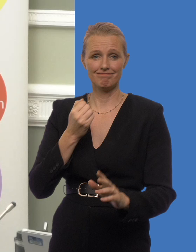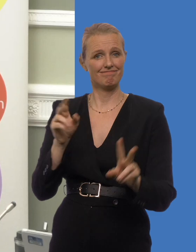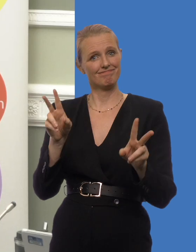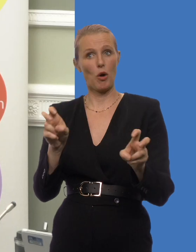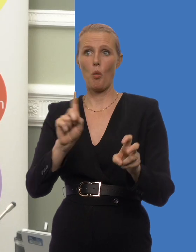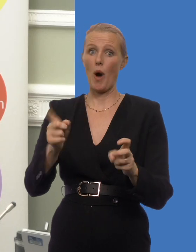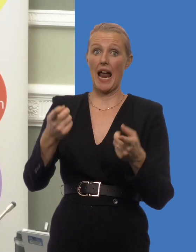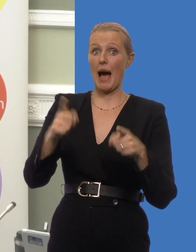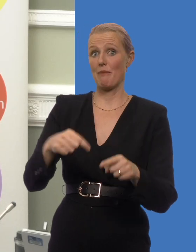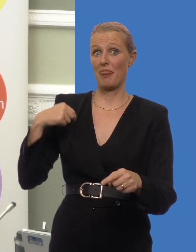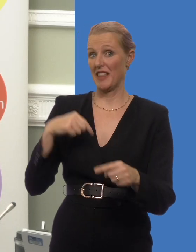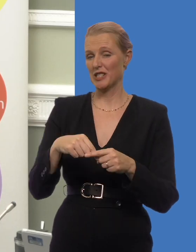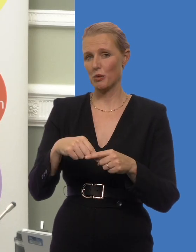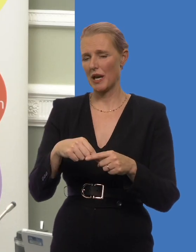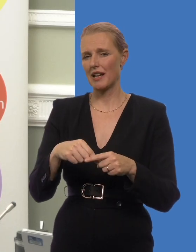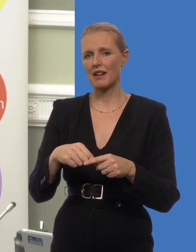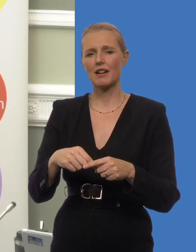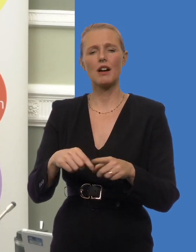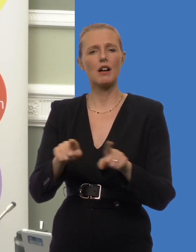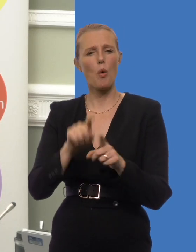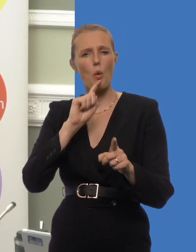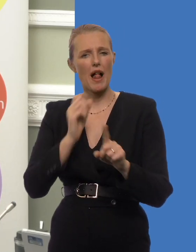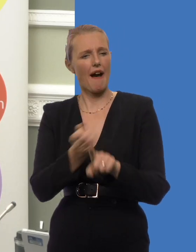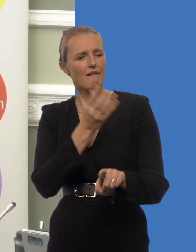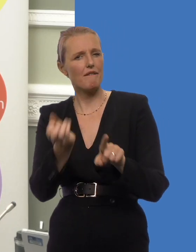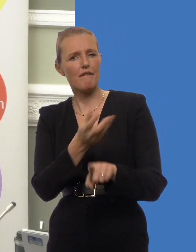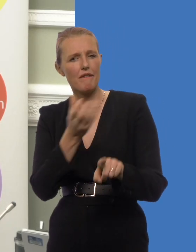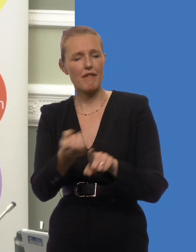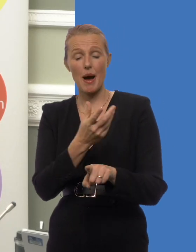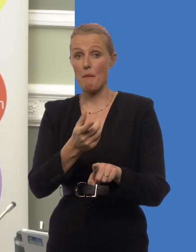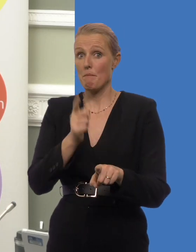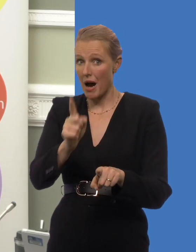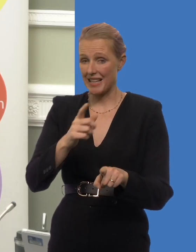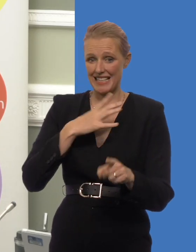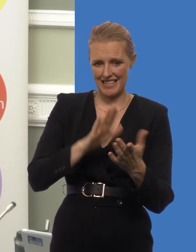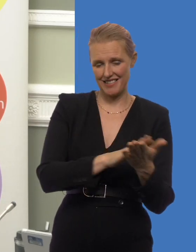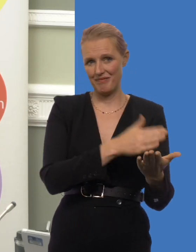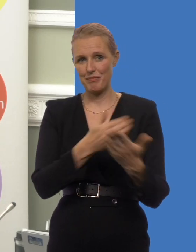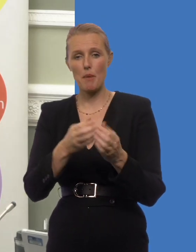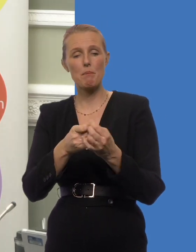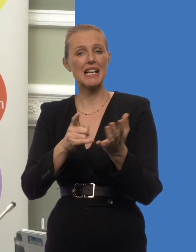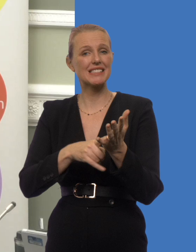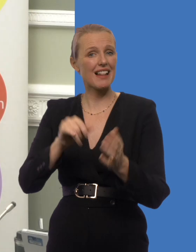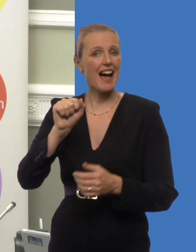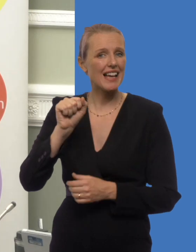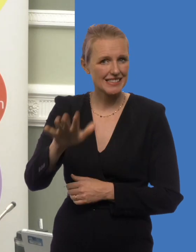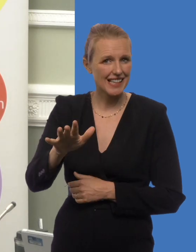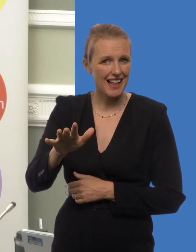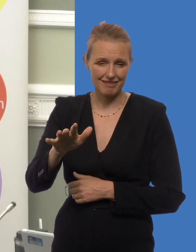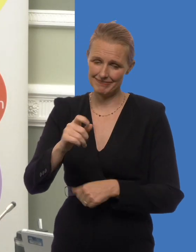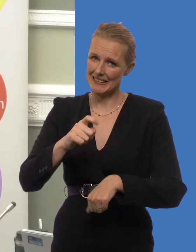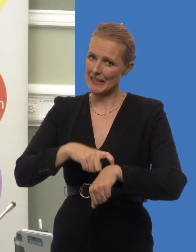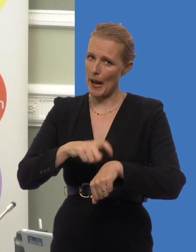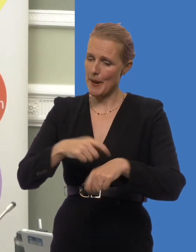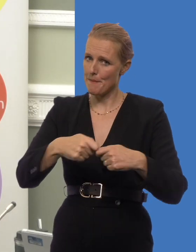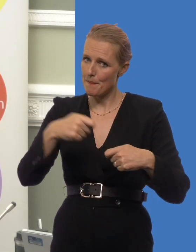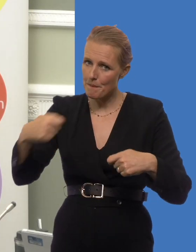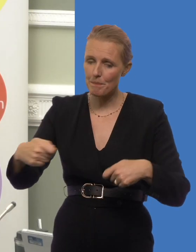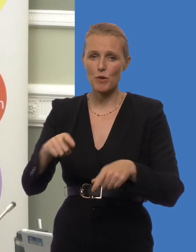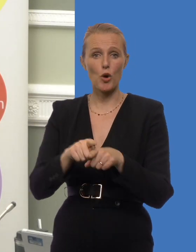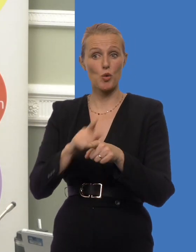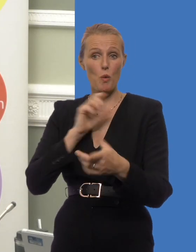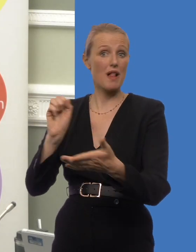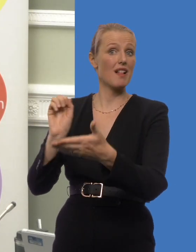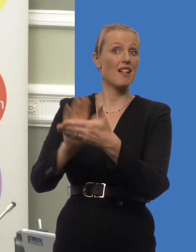this week. Slide summary, which will be interpreted in both sign languages and used in social media update posts. So that's an attempt